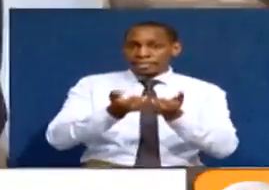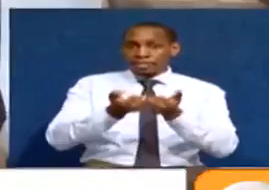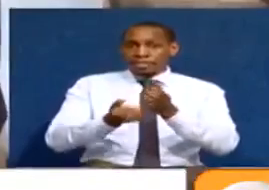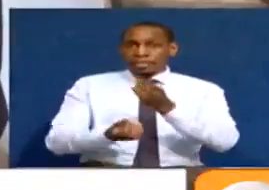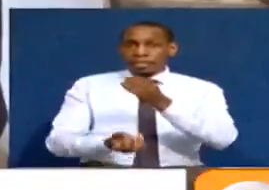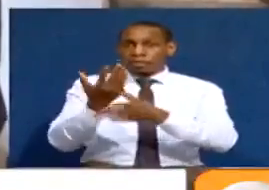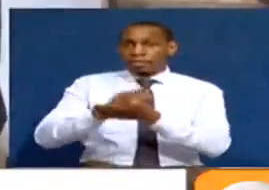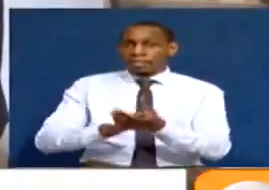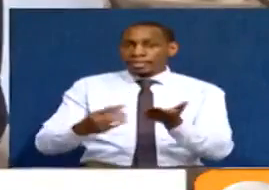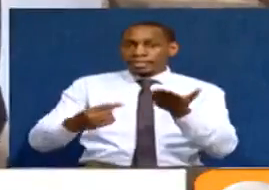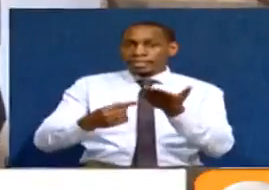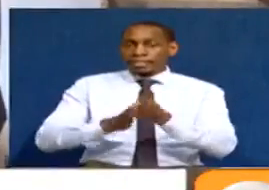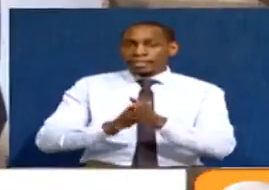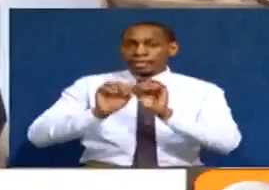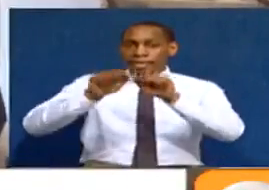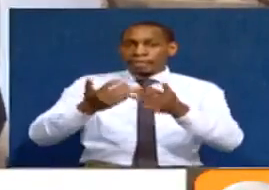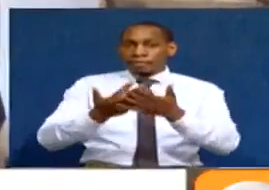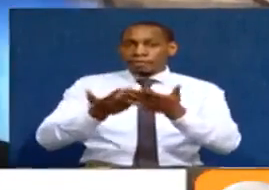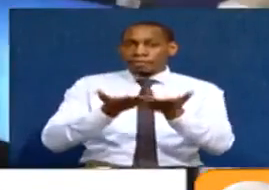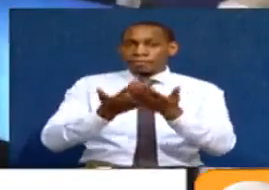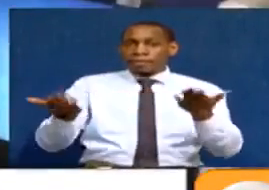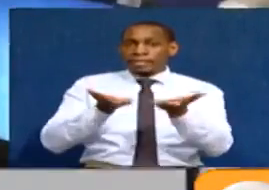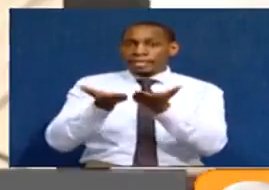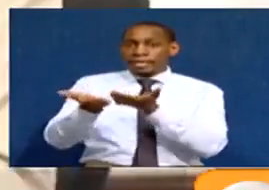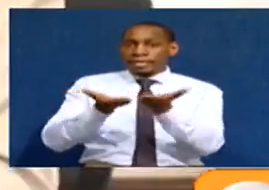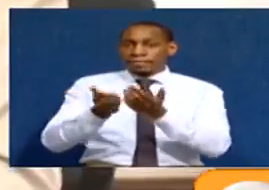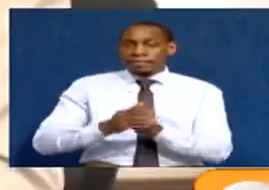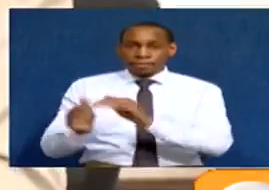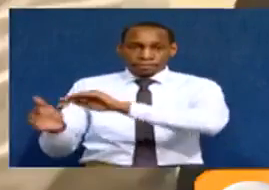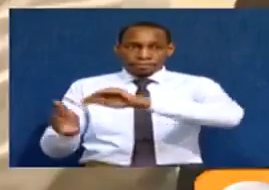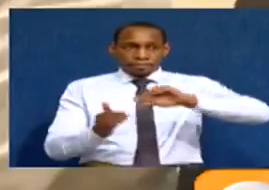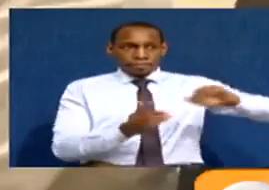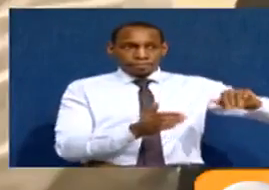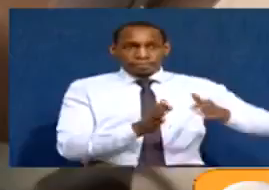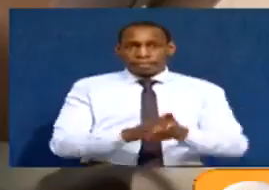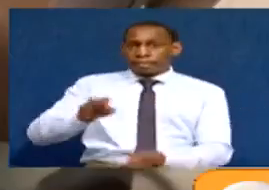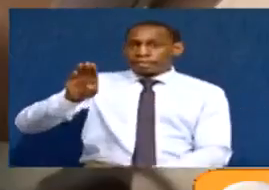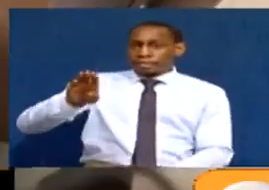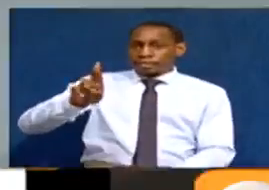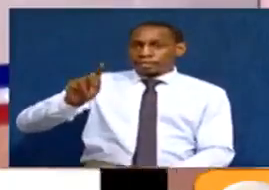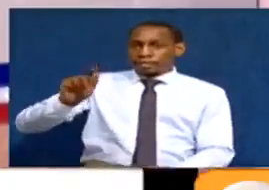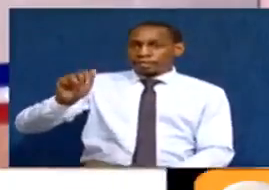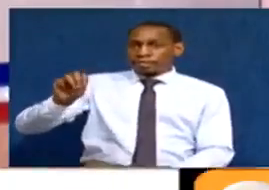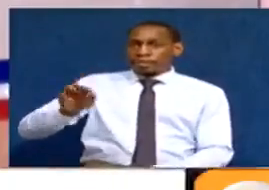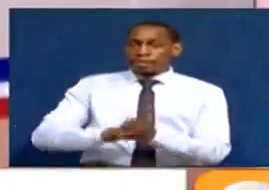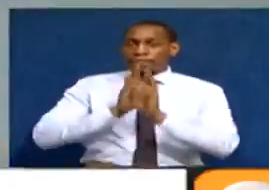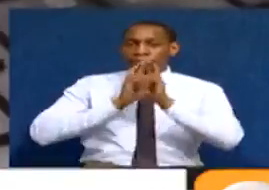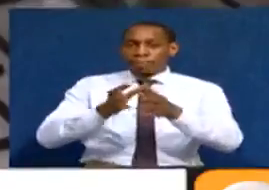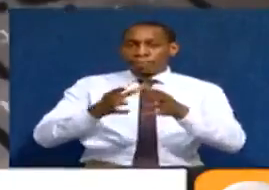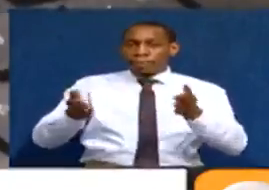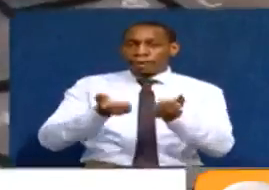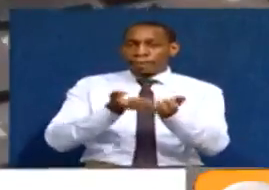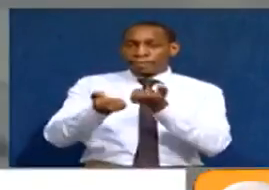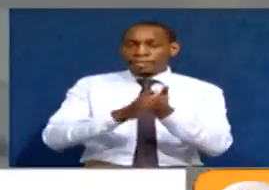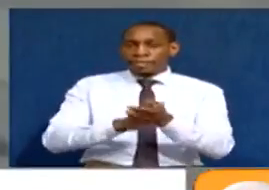set up and launch digitally enabled products and services. Elsewhere, Britam Holdings says that it has registered an increase in business